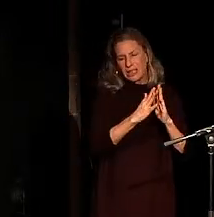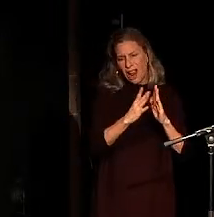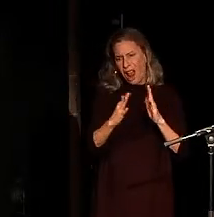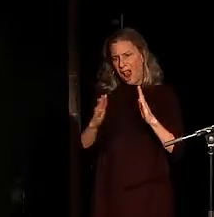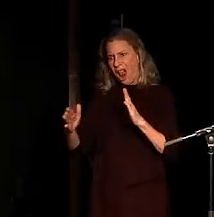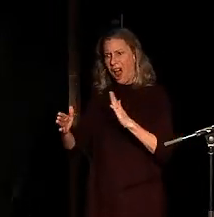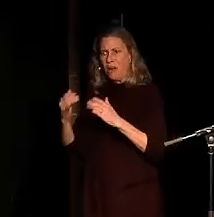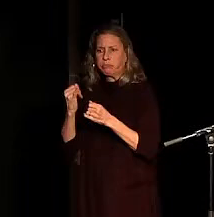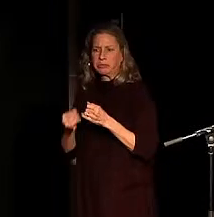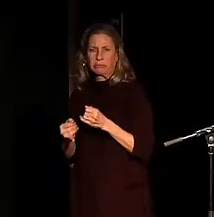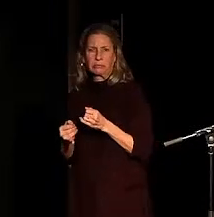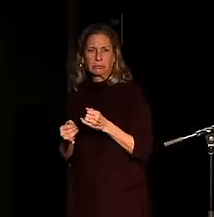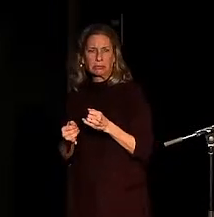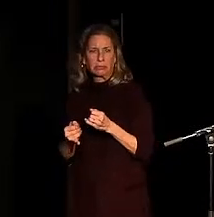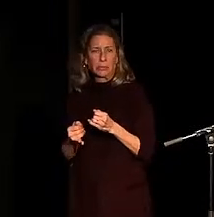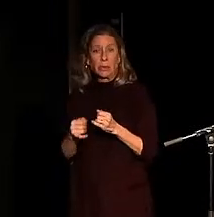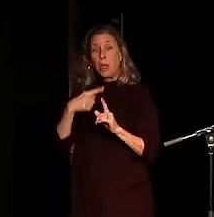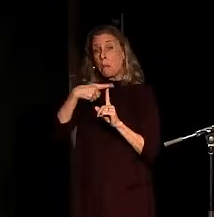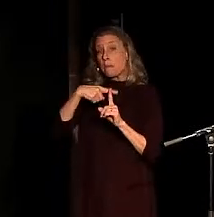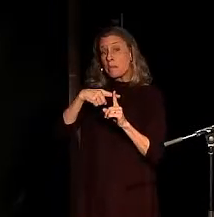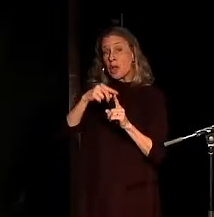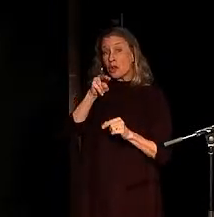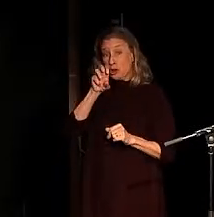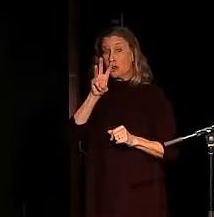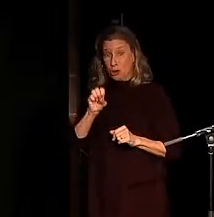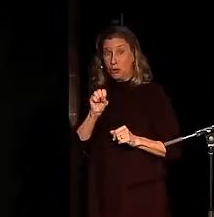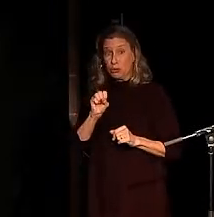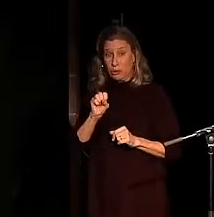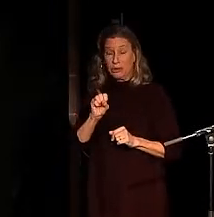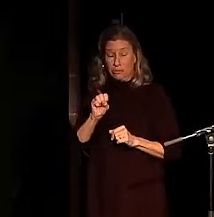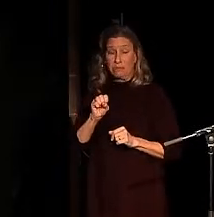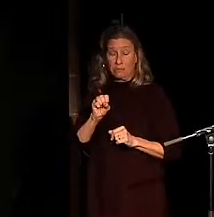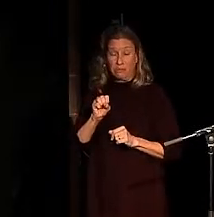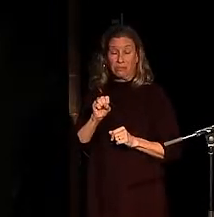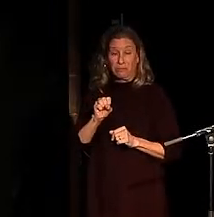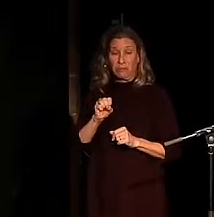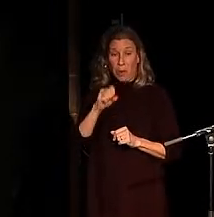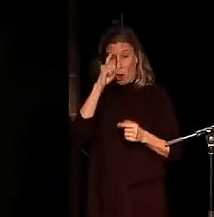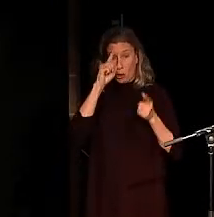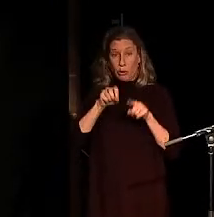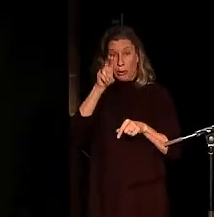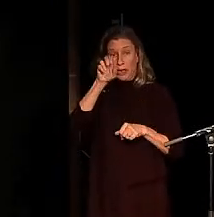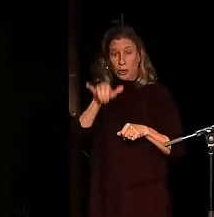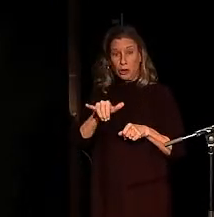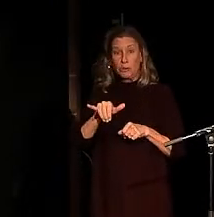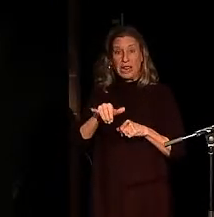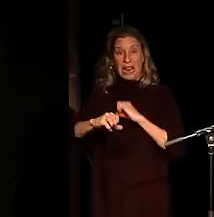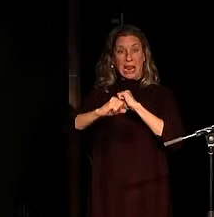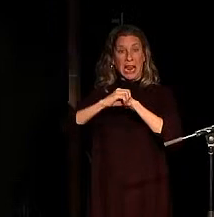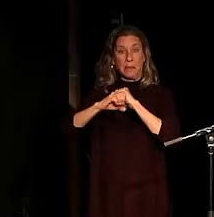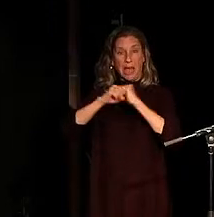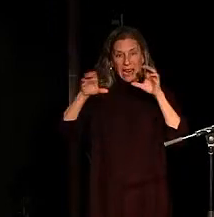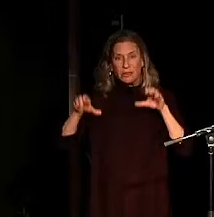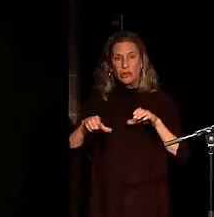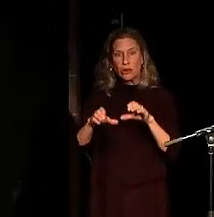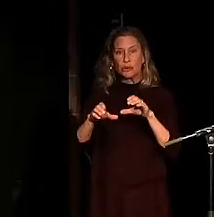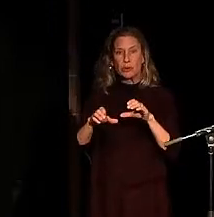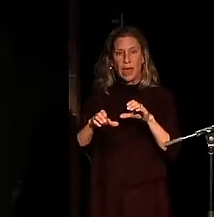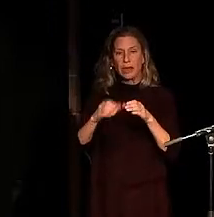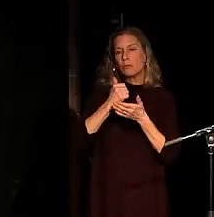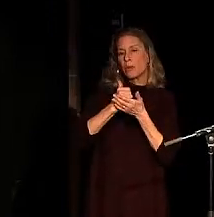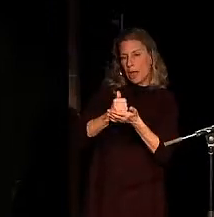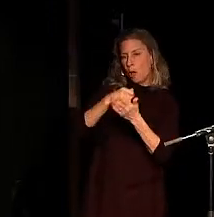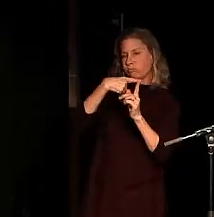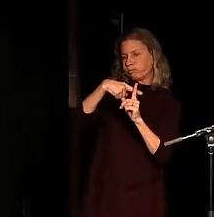fall. Correct. But it's good, obviously it's a good, I'm sure you agree that the CUNY campaign to do that can only be